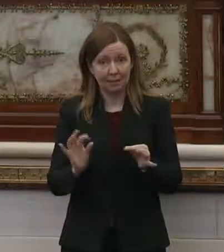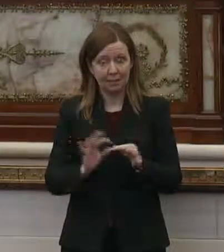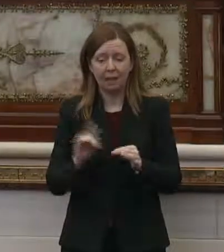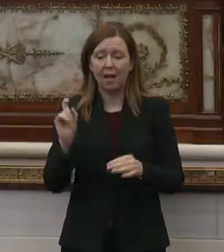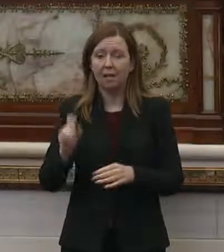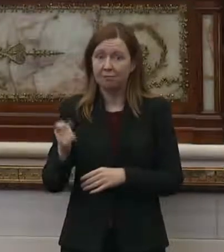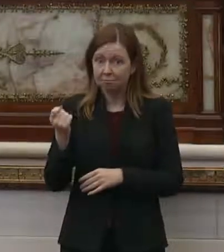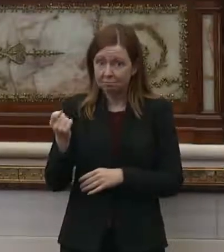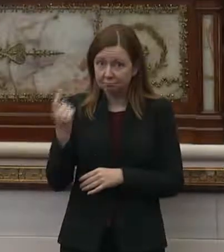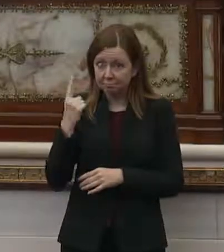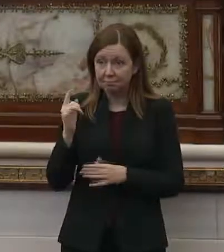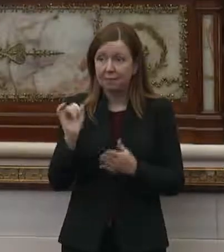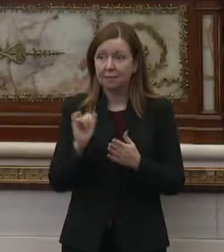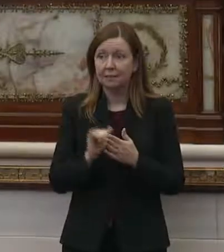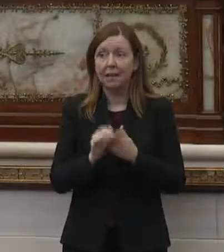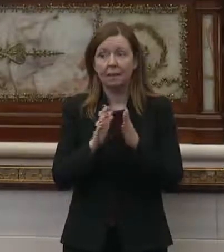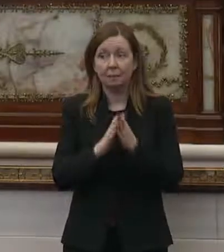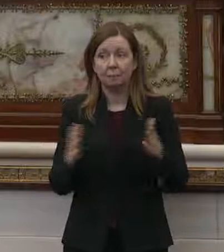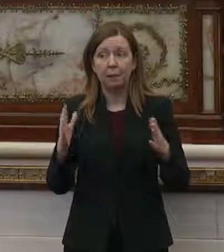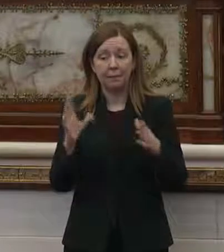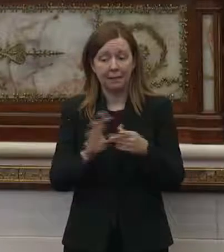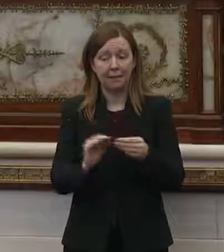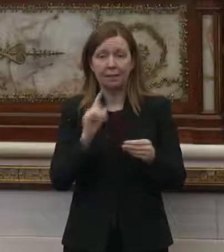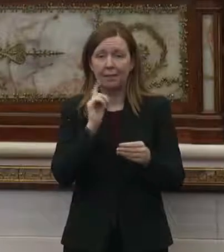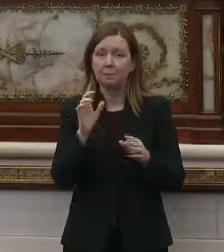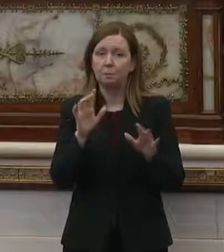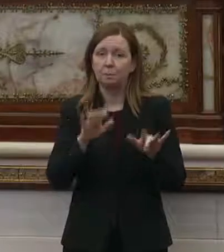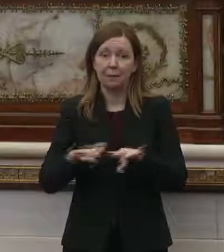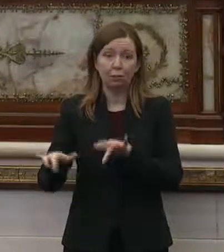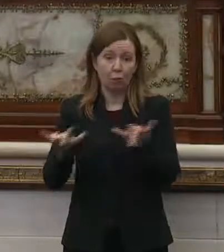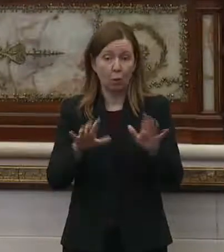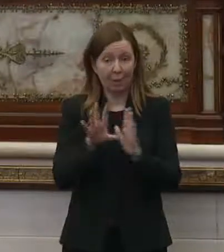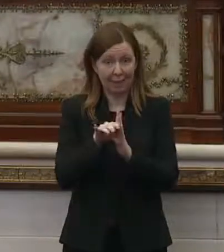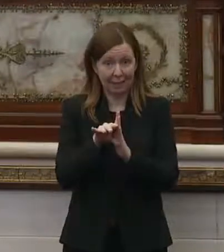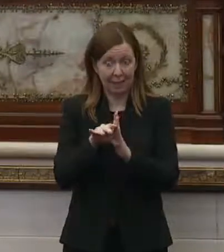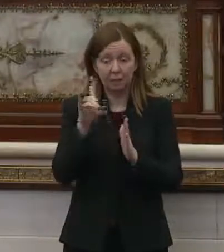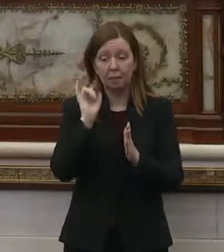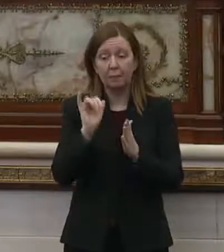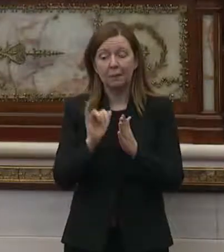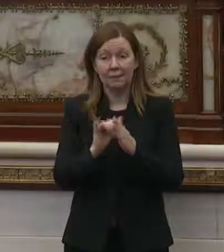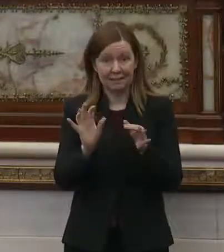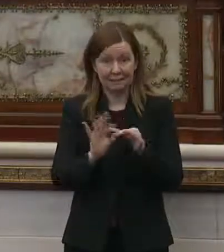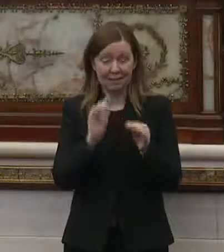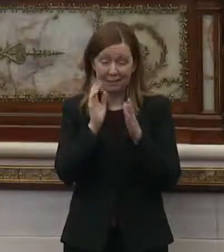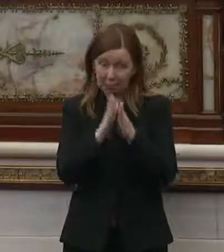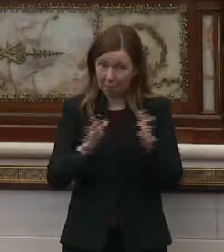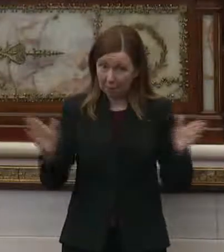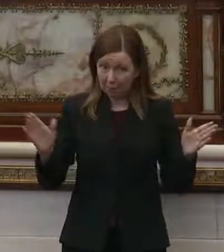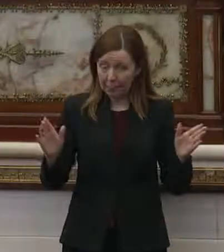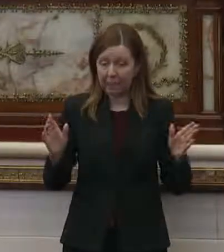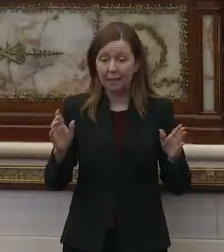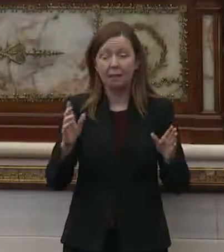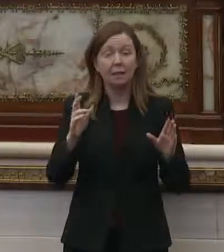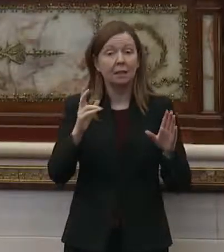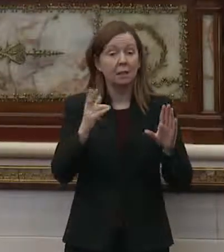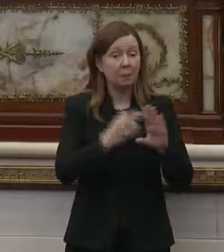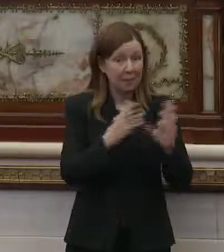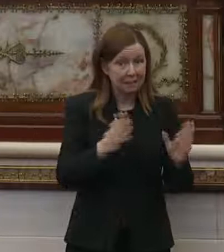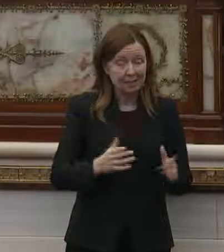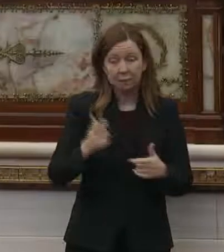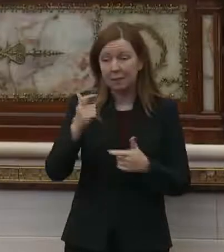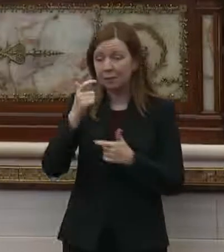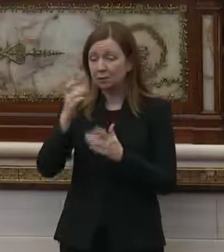be aware that this public hearing is being recorded. Because the hearing is public, participants and viewers have no